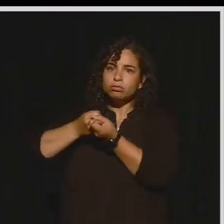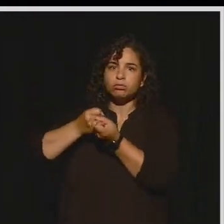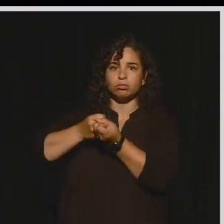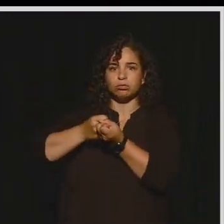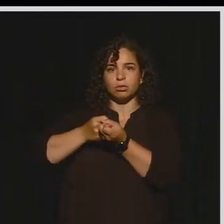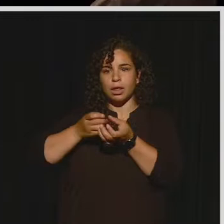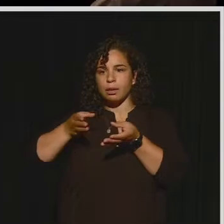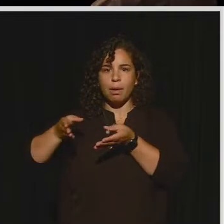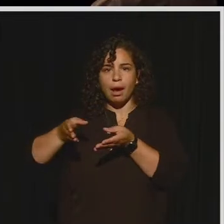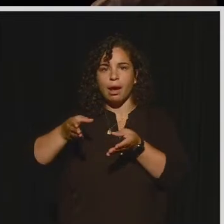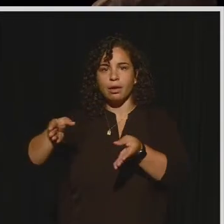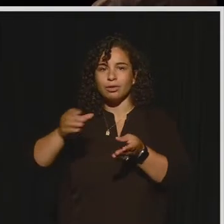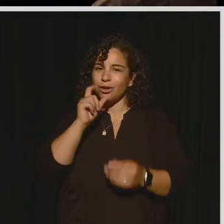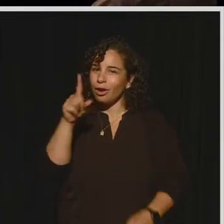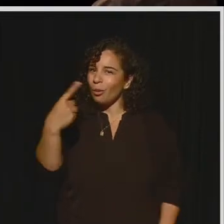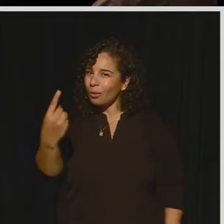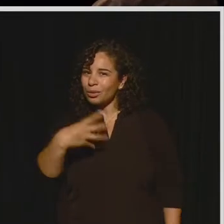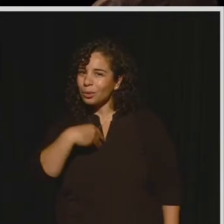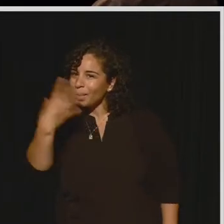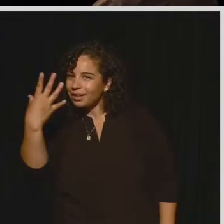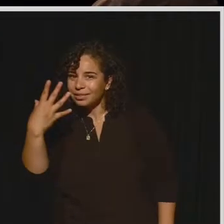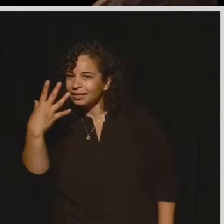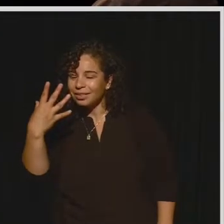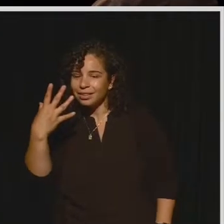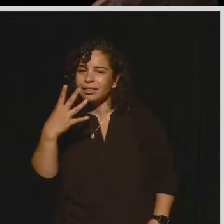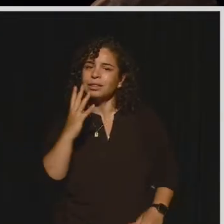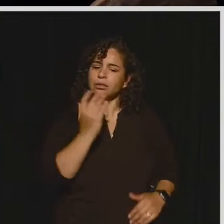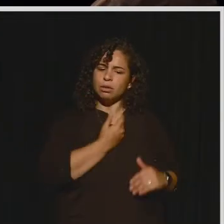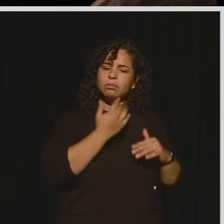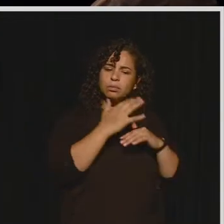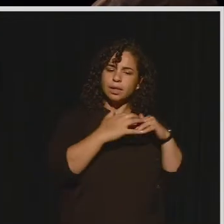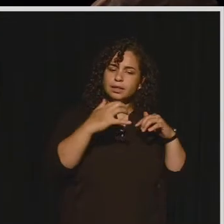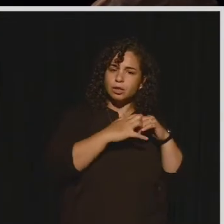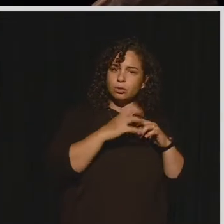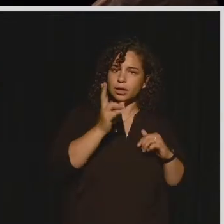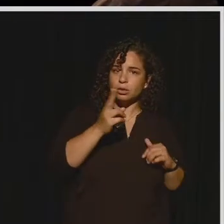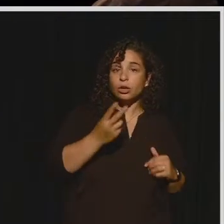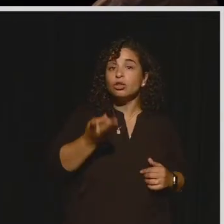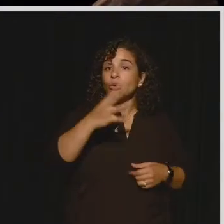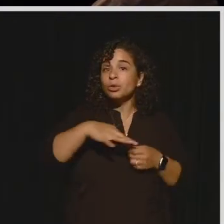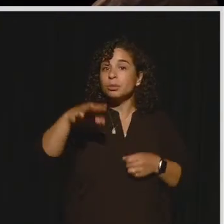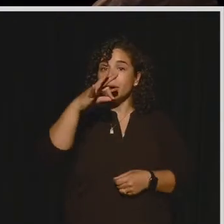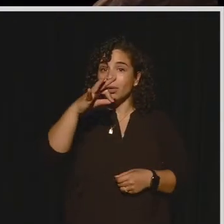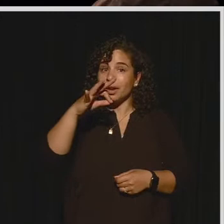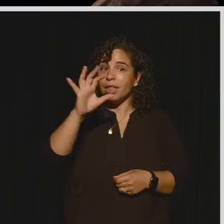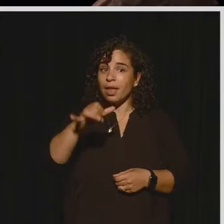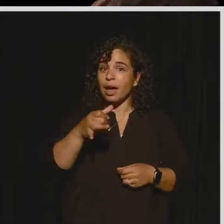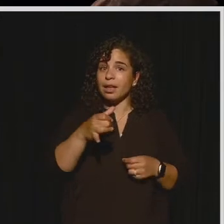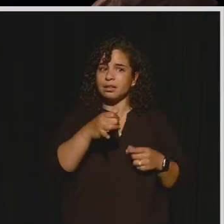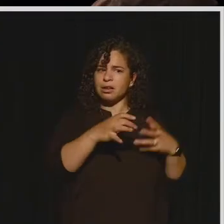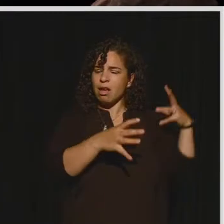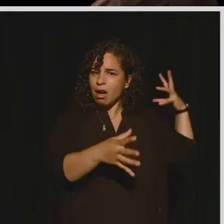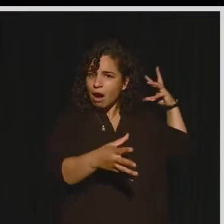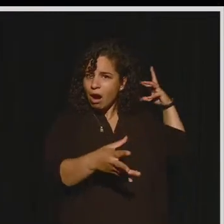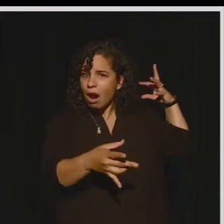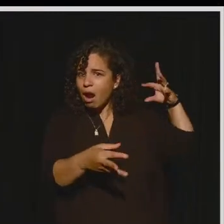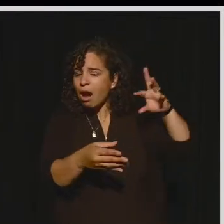people. It was, you know, our Indigenous history, the Indigenous history of Two Spirits goes long before we even arrived